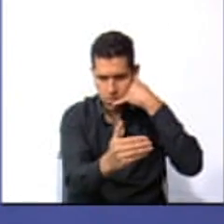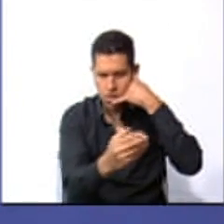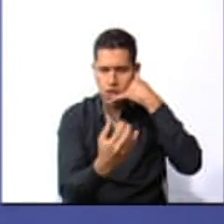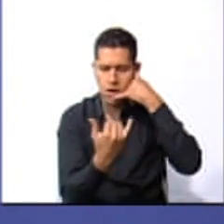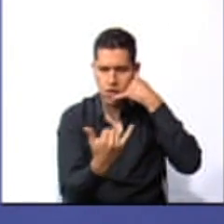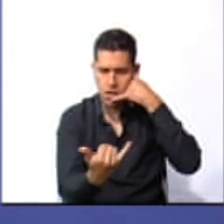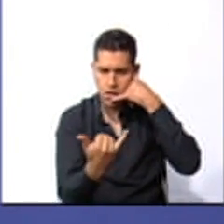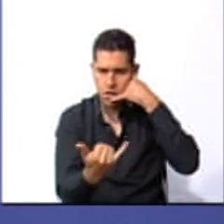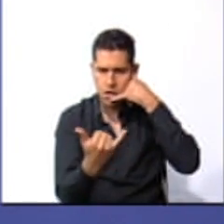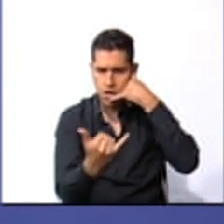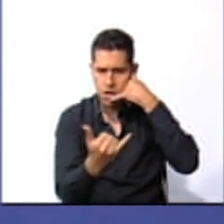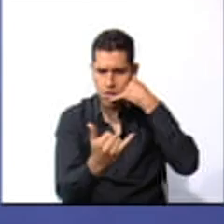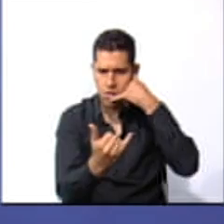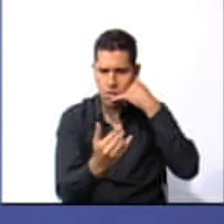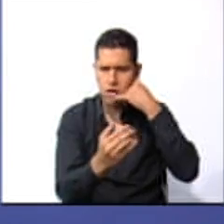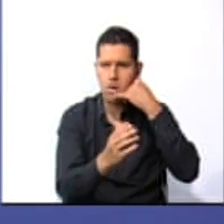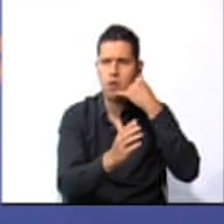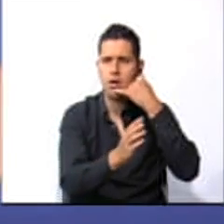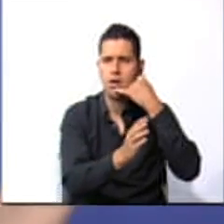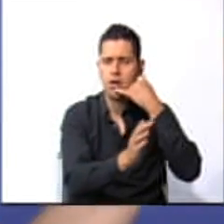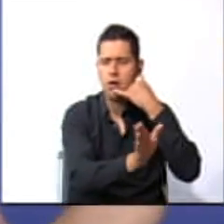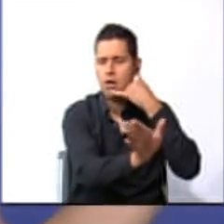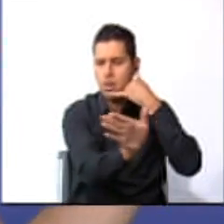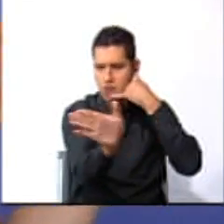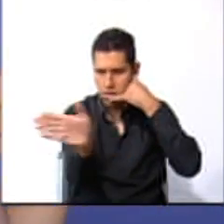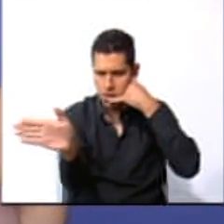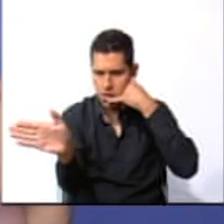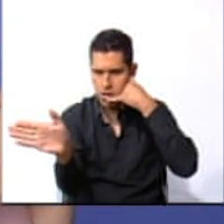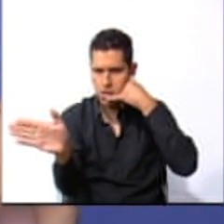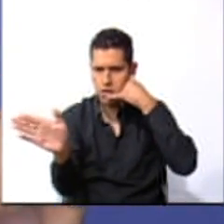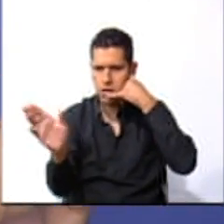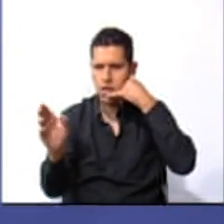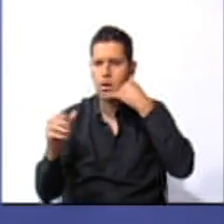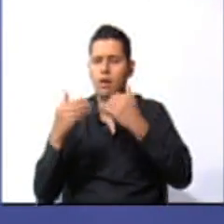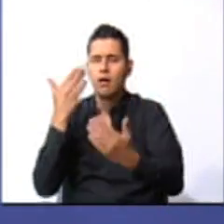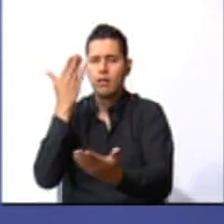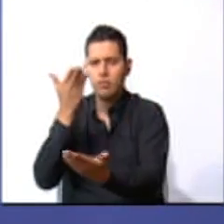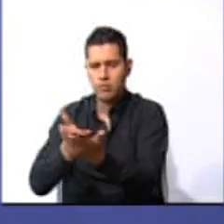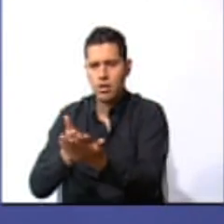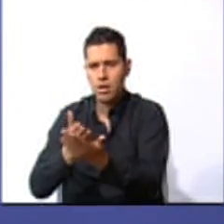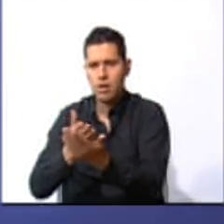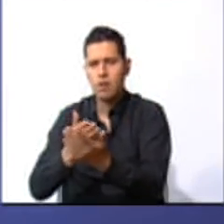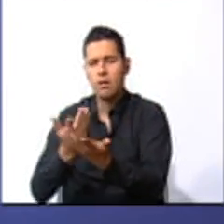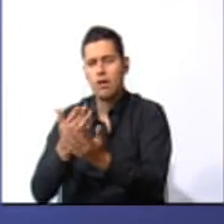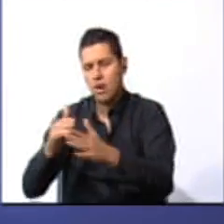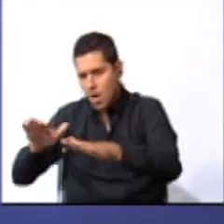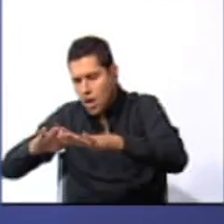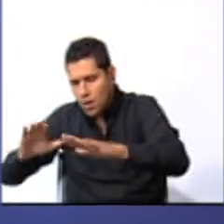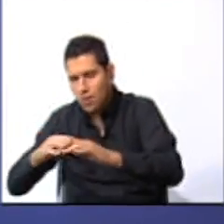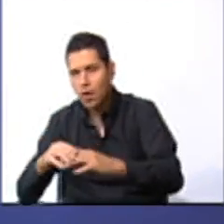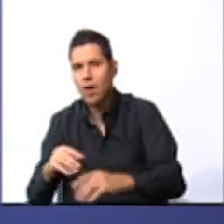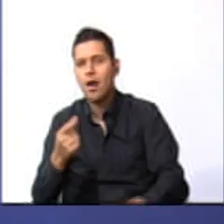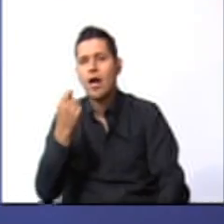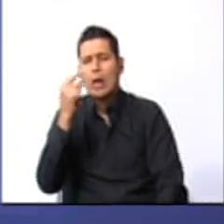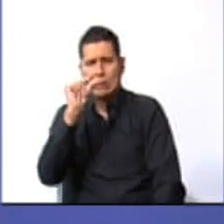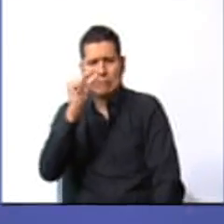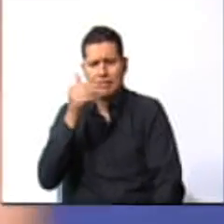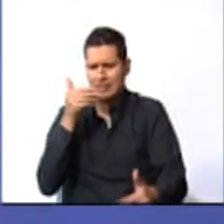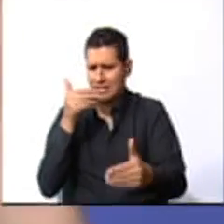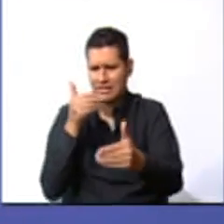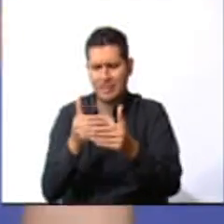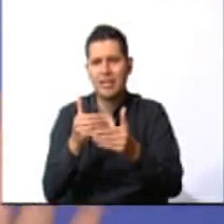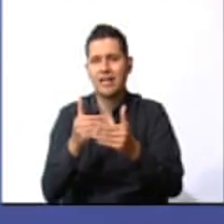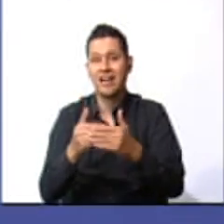now keep right, you are near your destination. That means, ya estoy cerca.